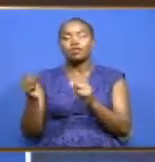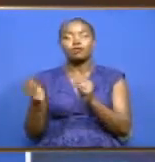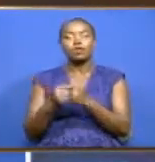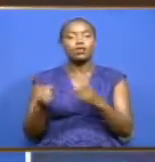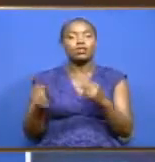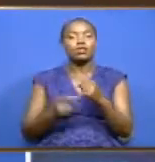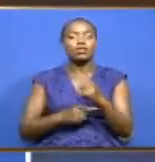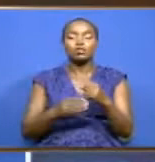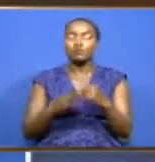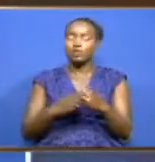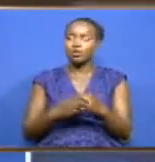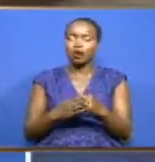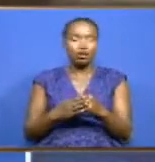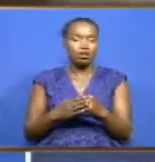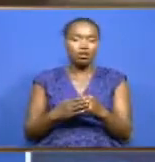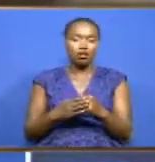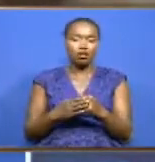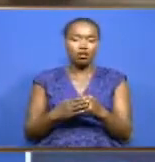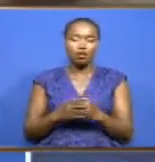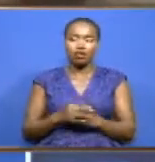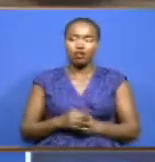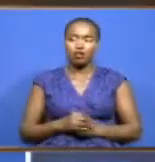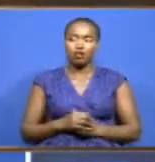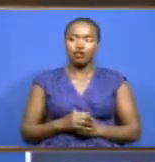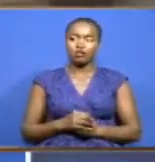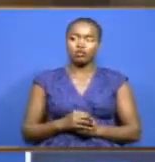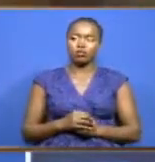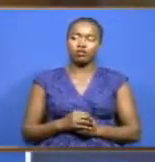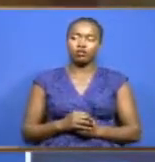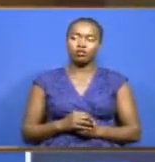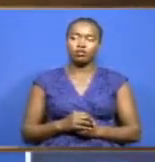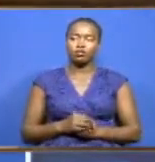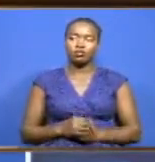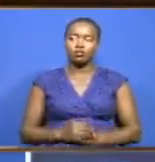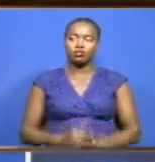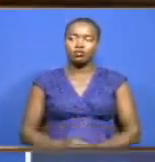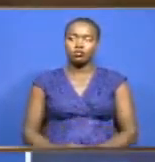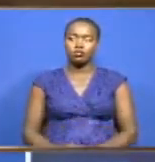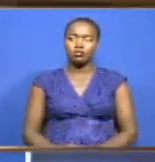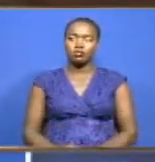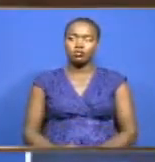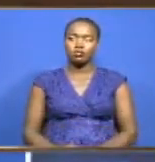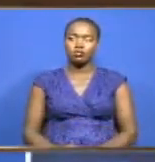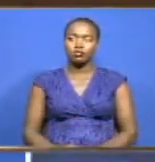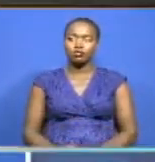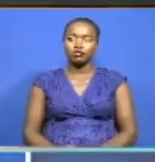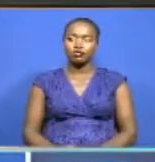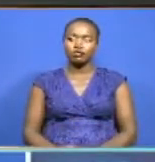3rd of December. For Channel One News, I'm Serafina Robbie.